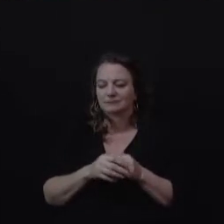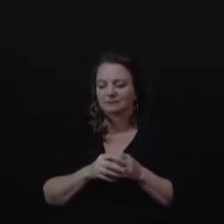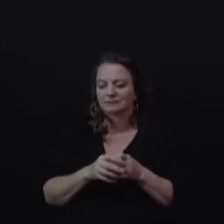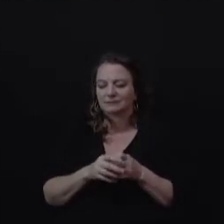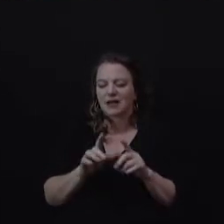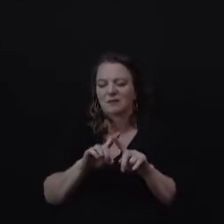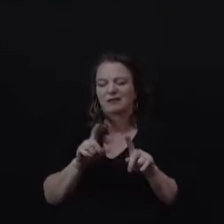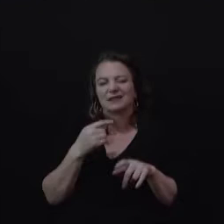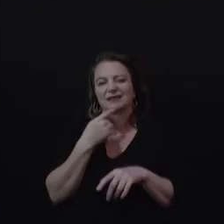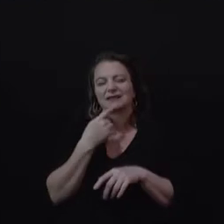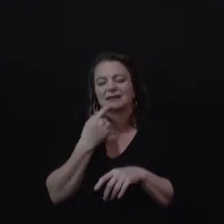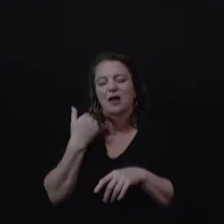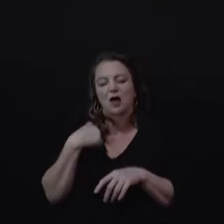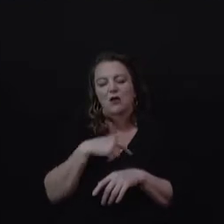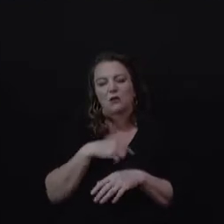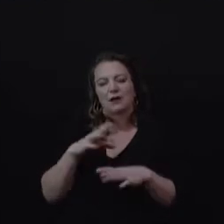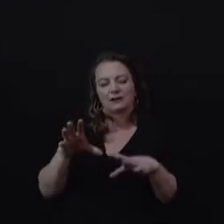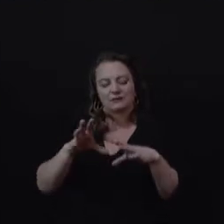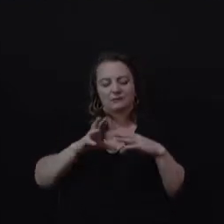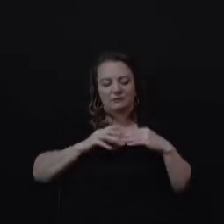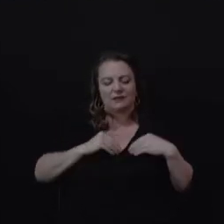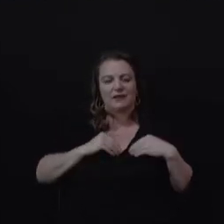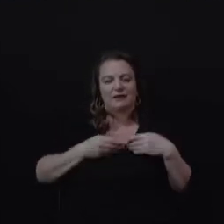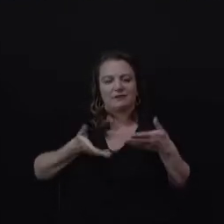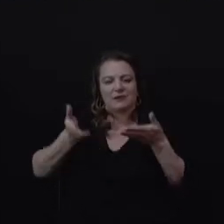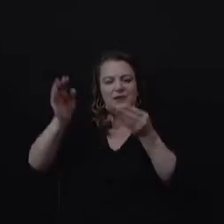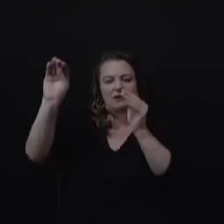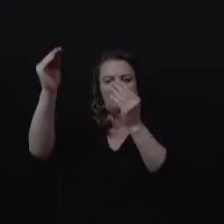but it says that we receive that grace through faith.